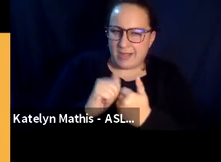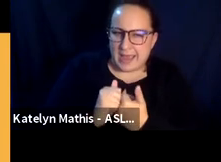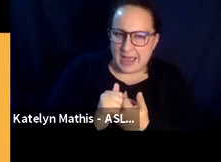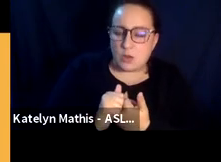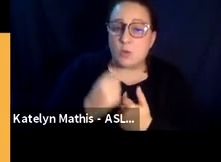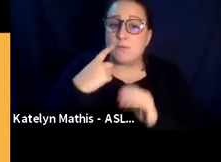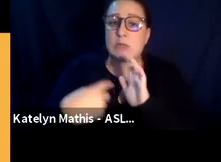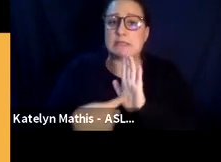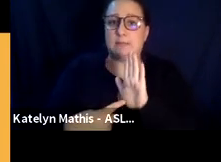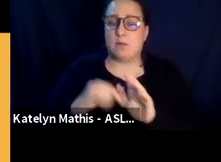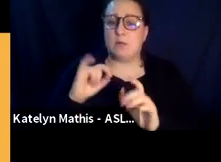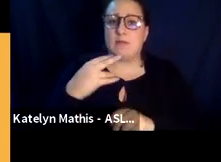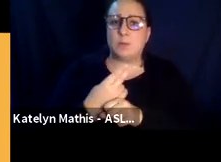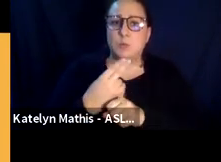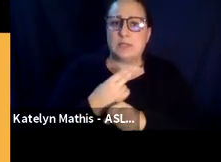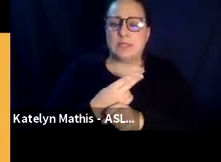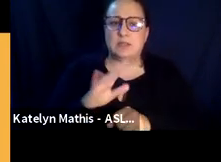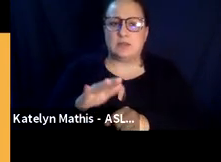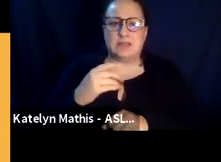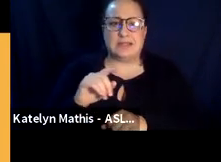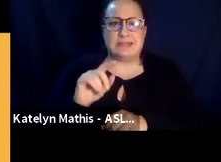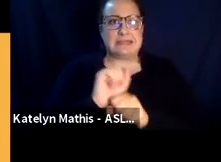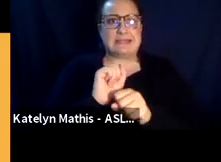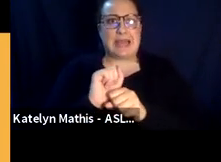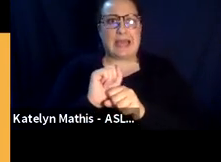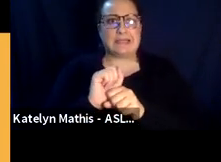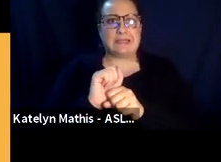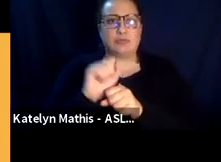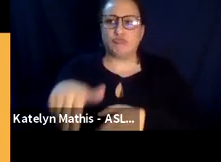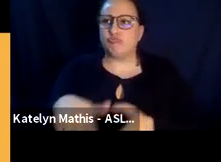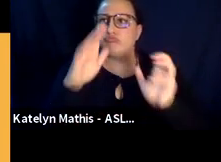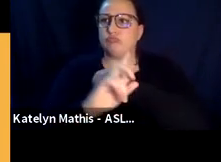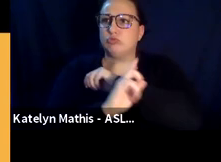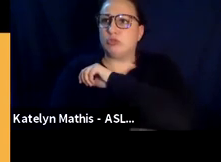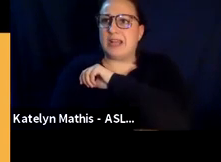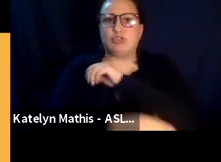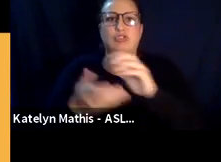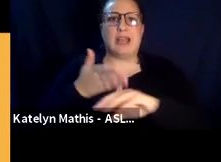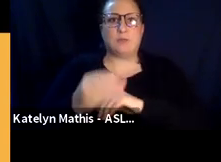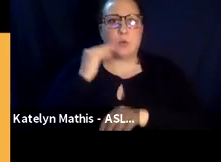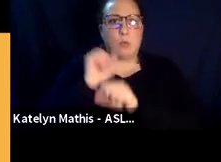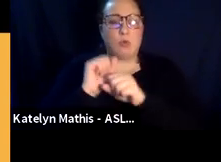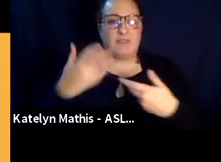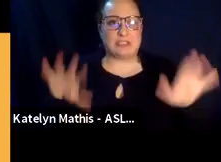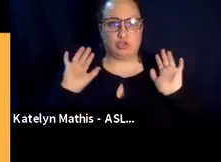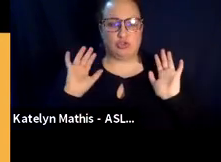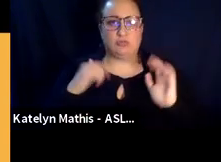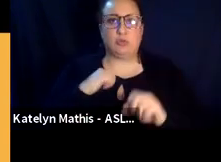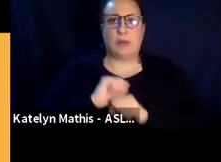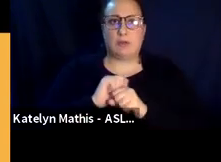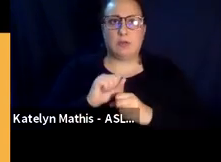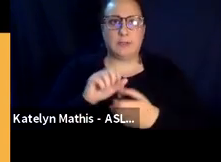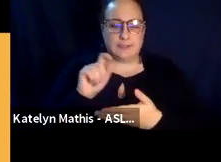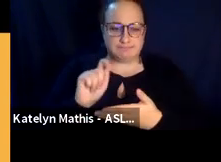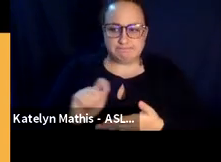example, if I'm using, just the task to take the trash out after I do my homework. So I'm working on my homework and I get